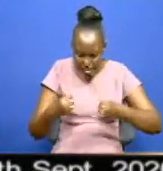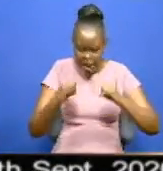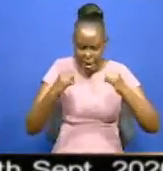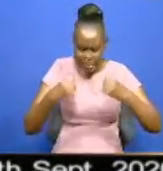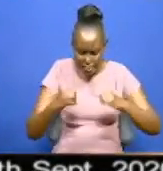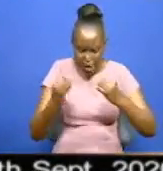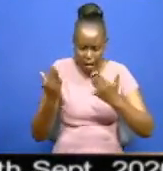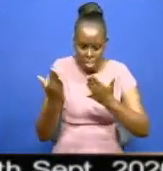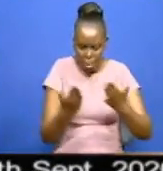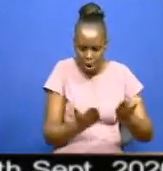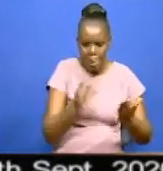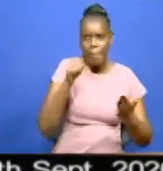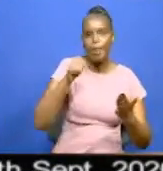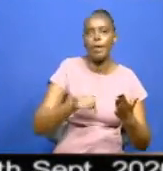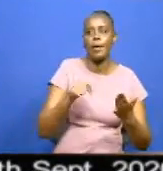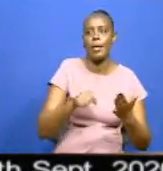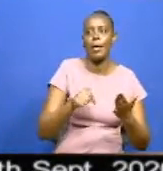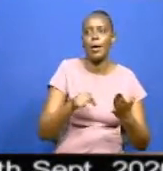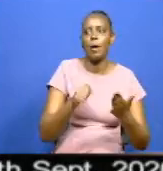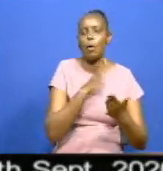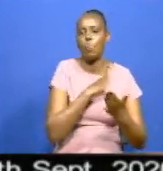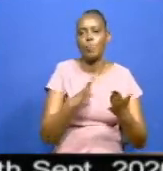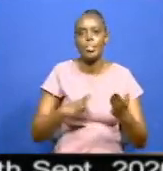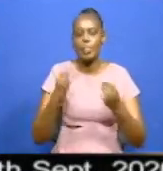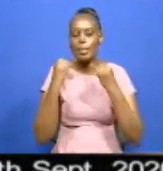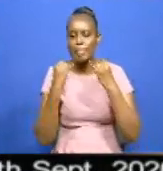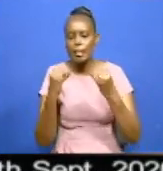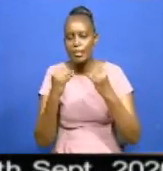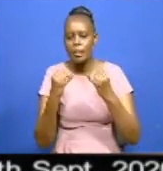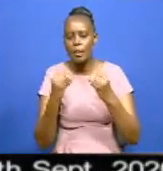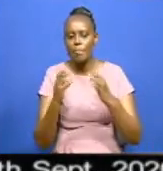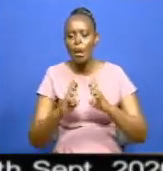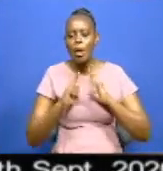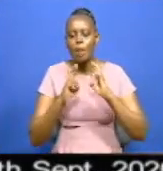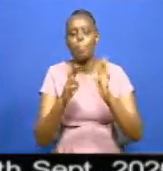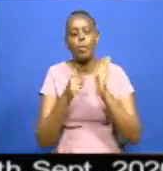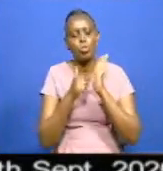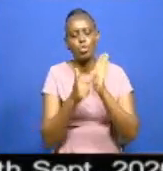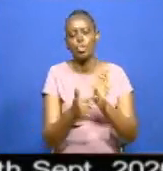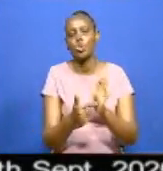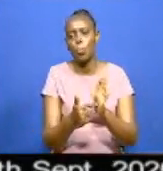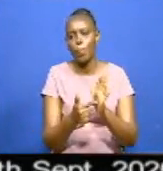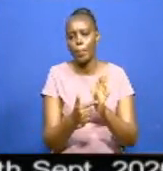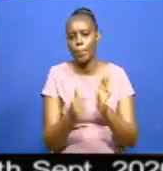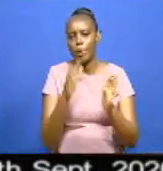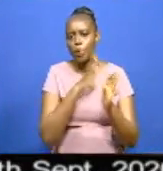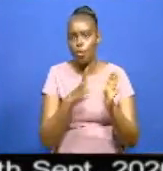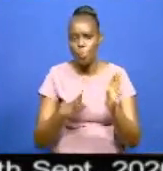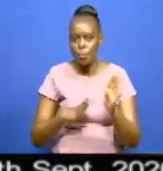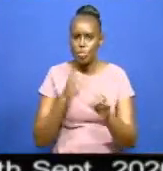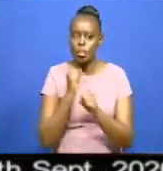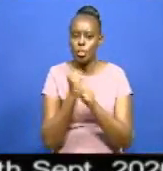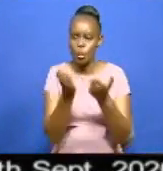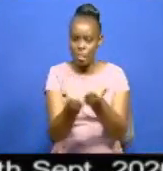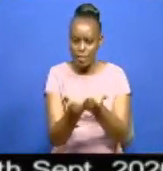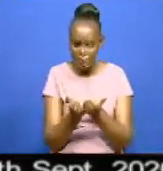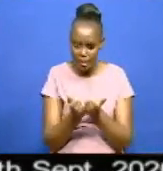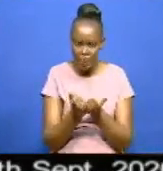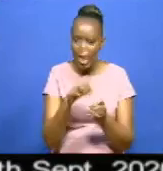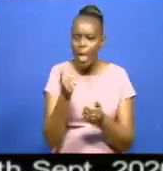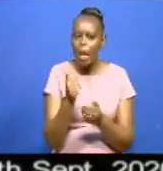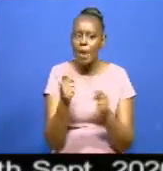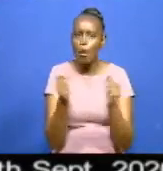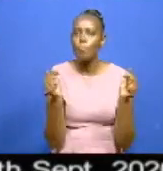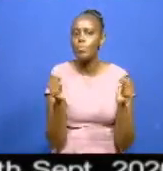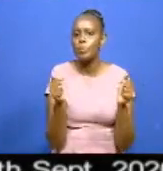offer themselves, Mr. Speaker. Mr. Speaker, sir, if you look at the report, it says that the committee did not receive any